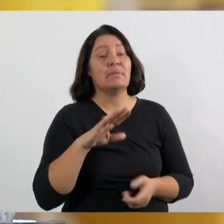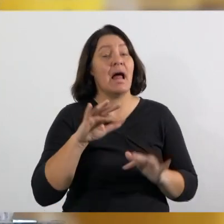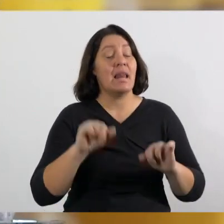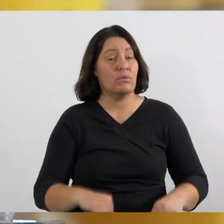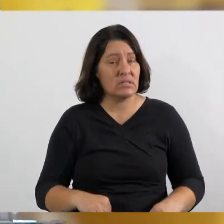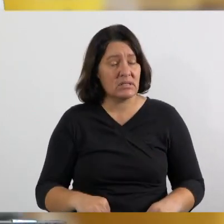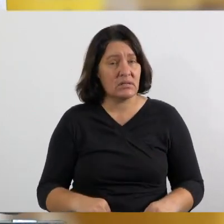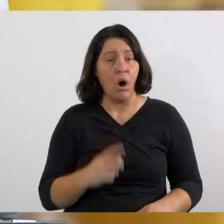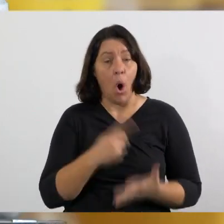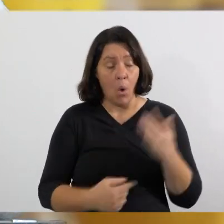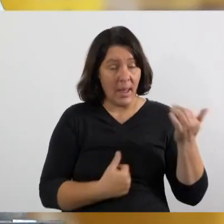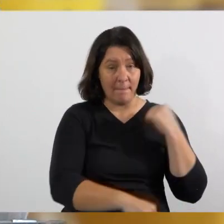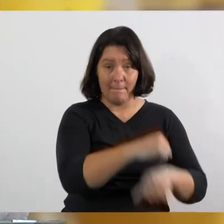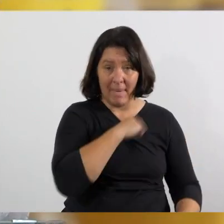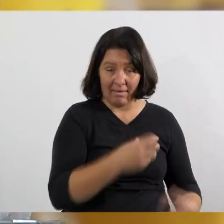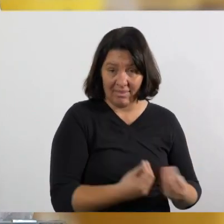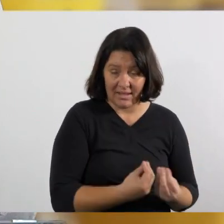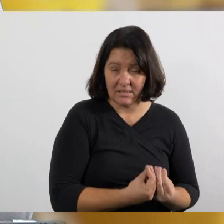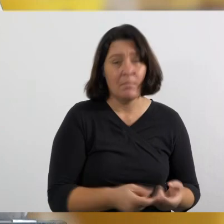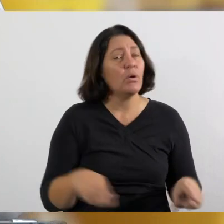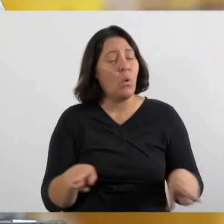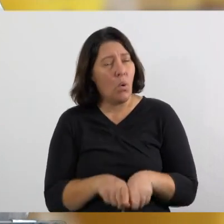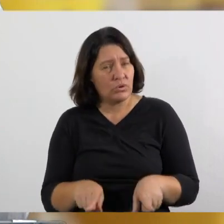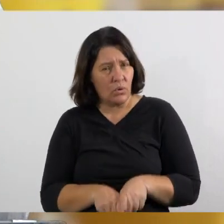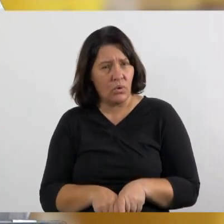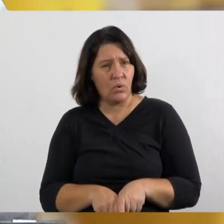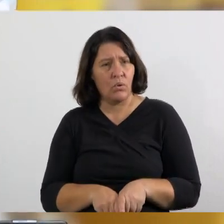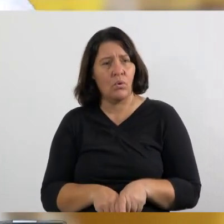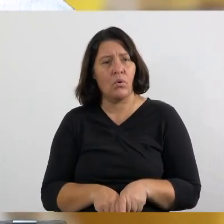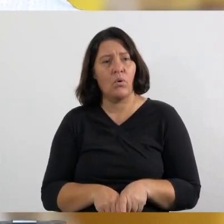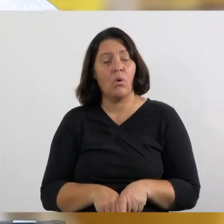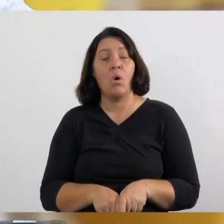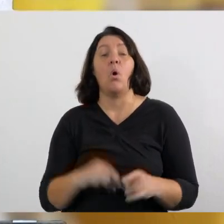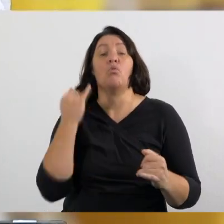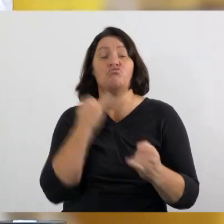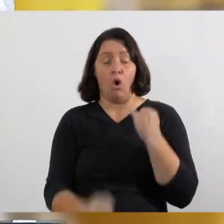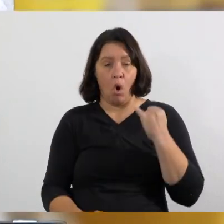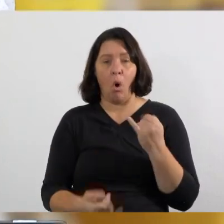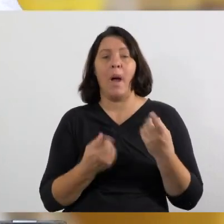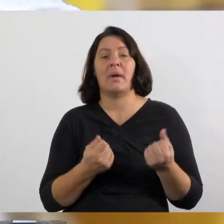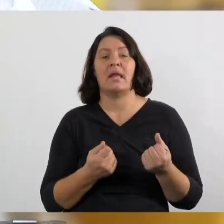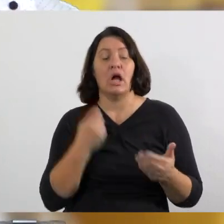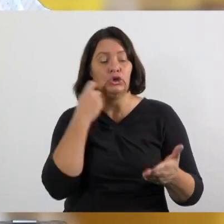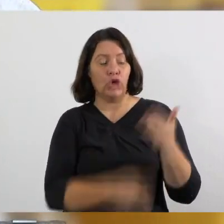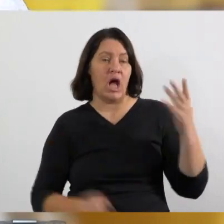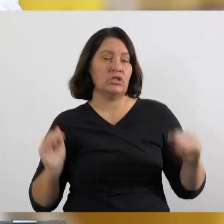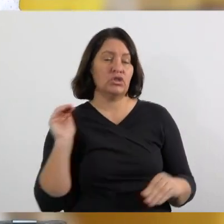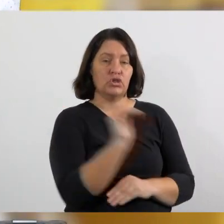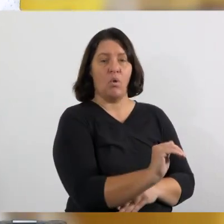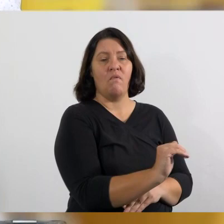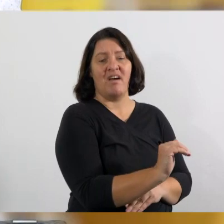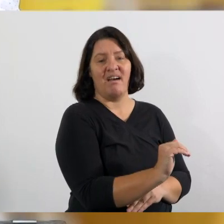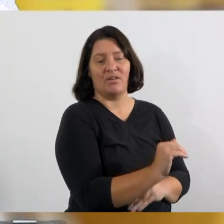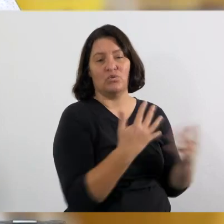debtors allowances, it is not only the return of goods, but it could be that we have written a wrong amount on the invoice, we overcharged